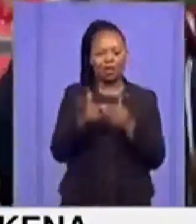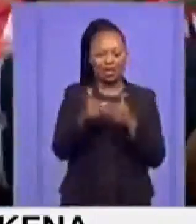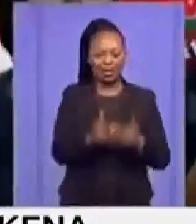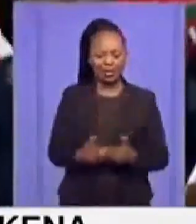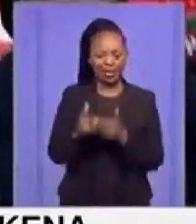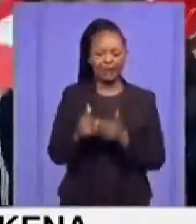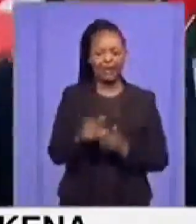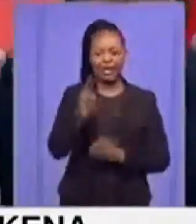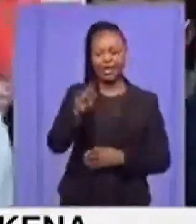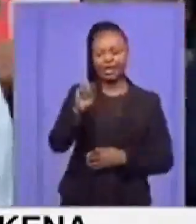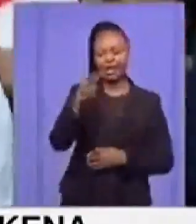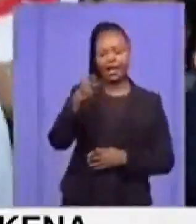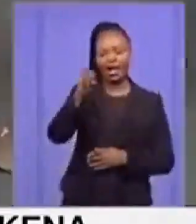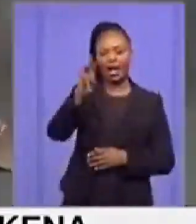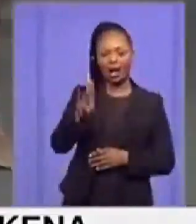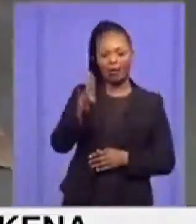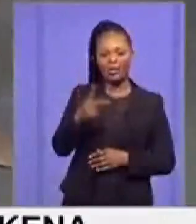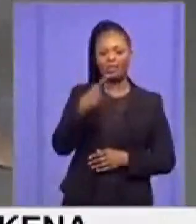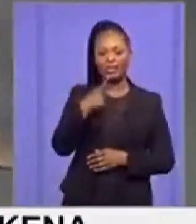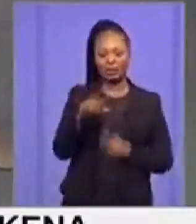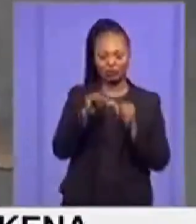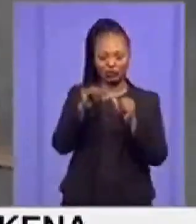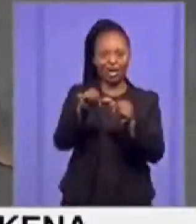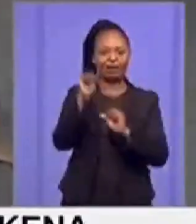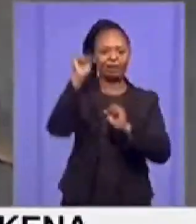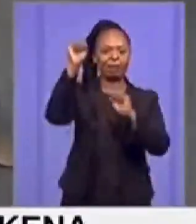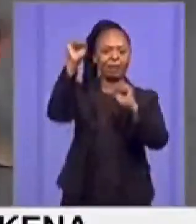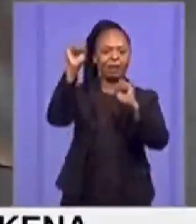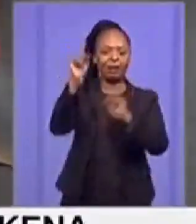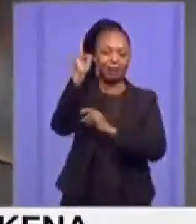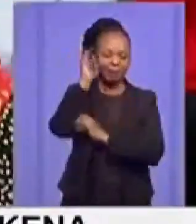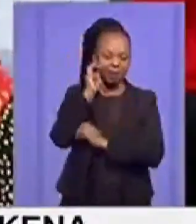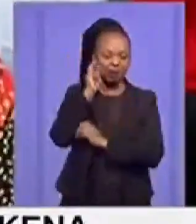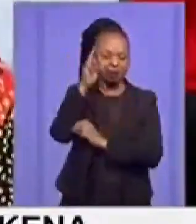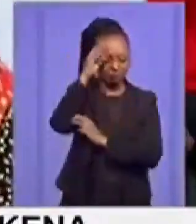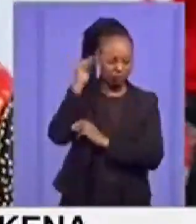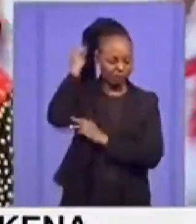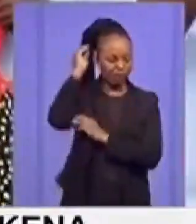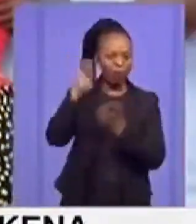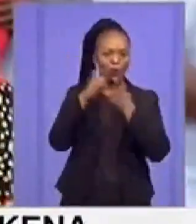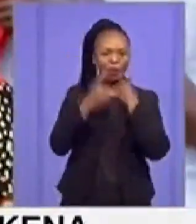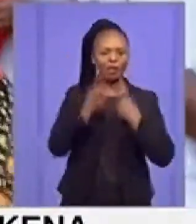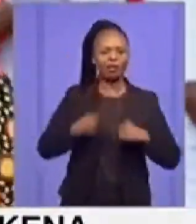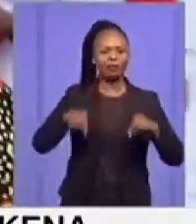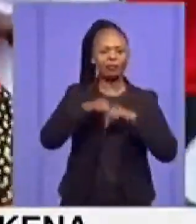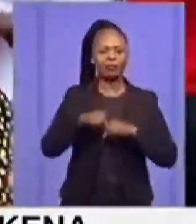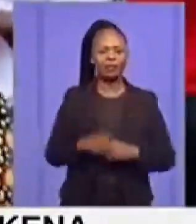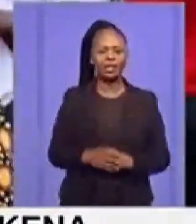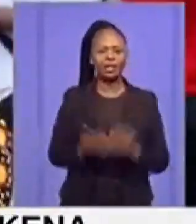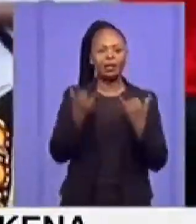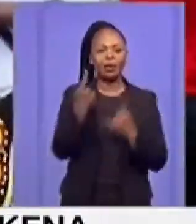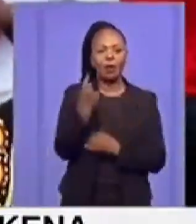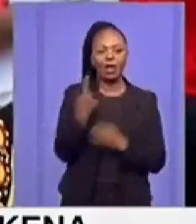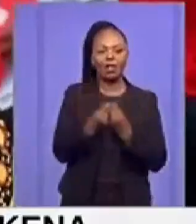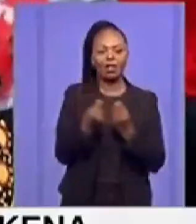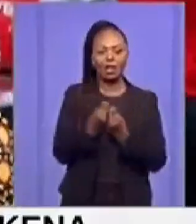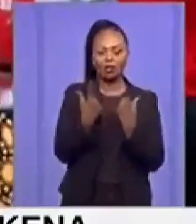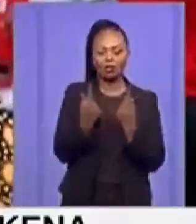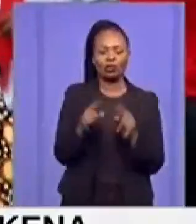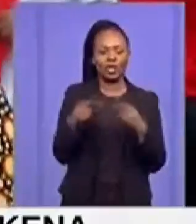e re e tlo tswela pele ka setraeke ho fihlella ditseko tsa yona ha di sekelwa tsebe. We have done what is expected from us. One thing we are not going to do, we are not going